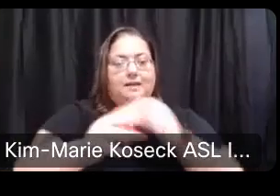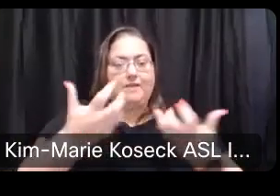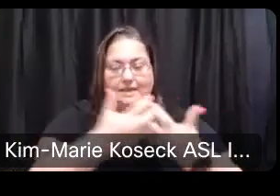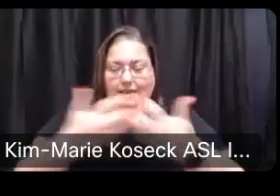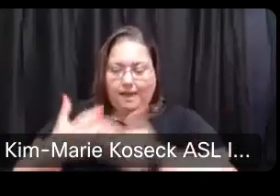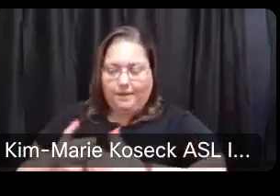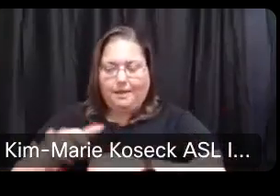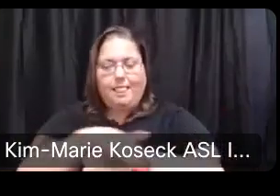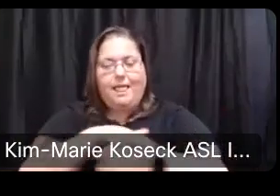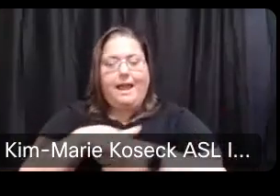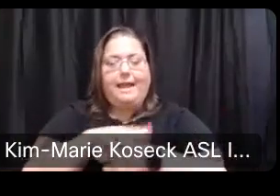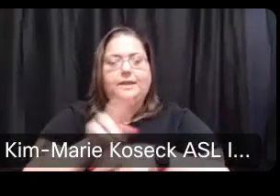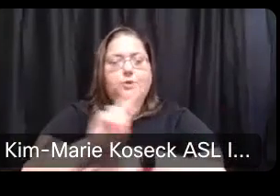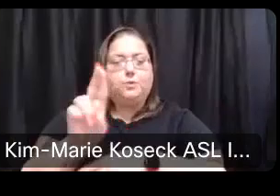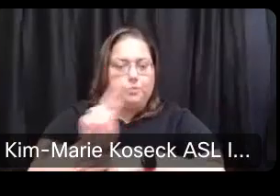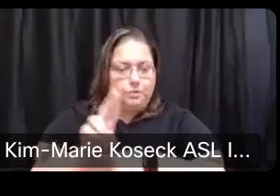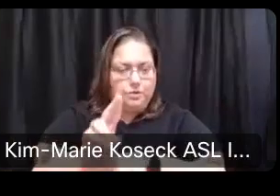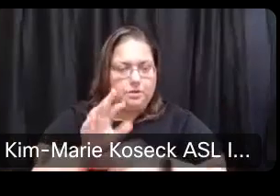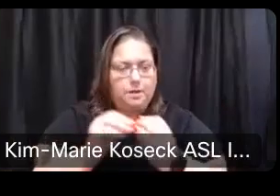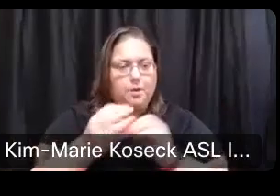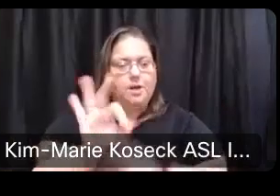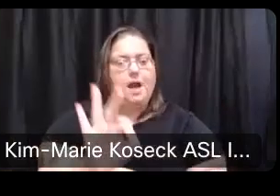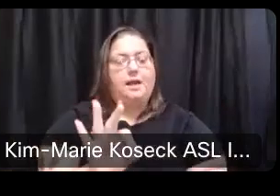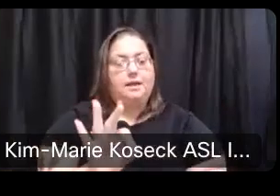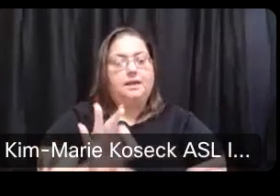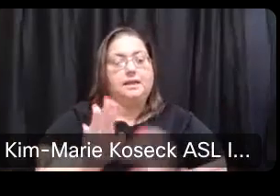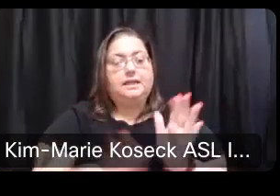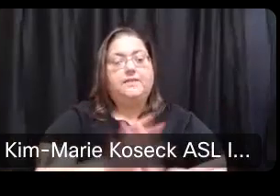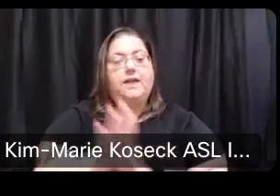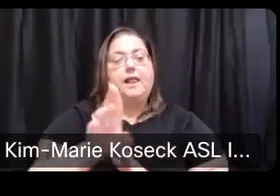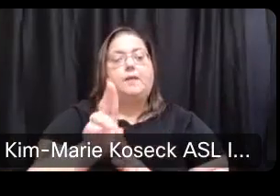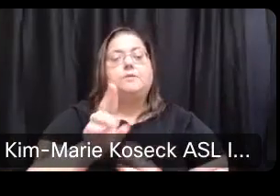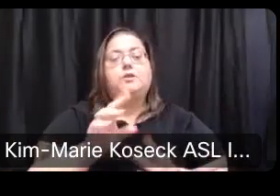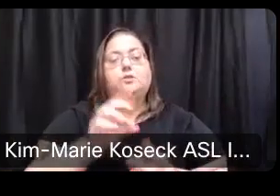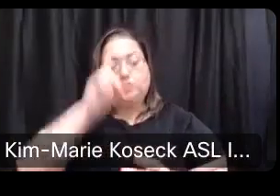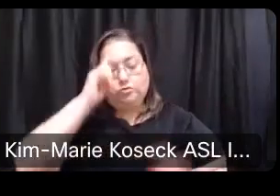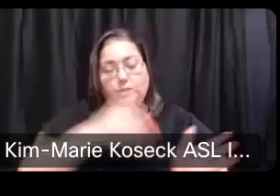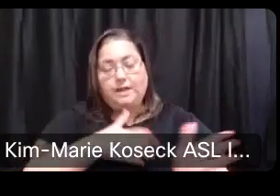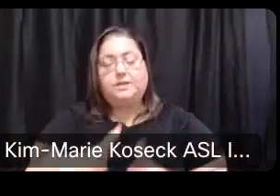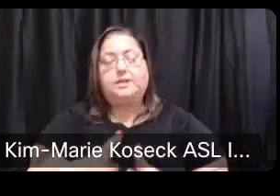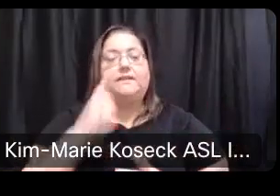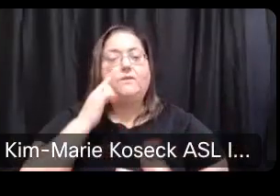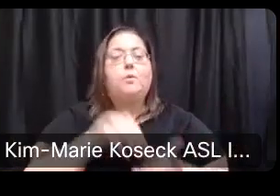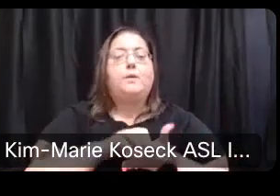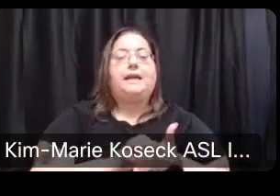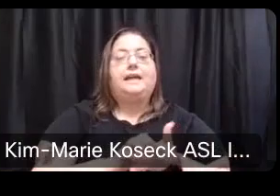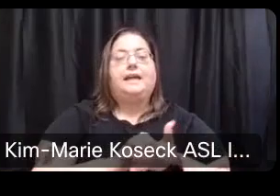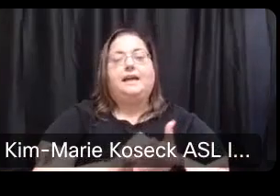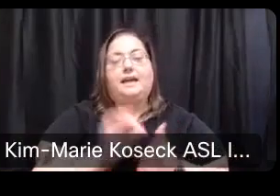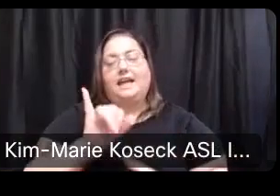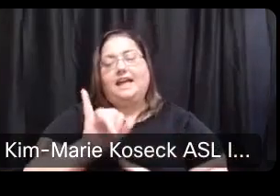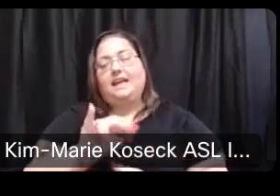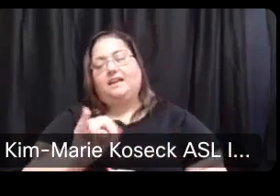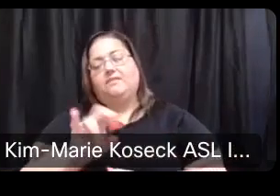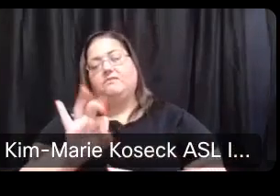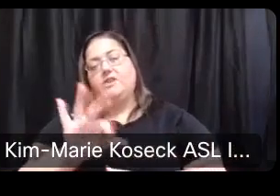land use. 9, develop strategies for relocating vulnerable infrastructure and communities away from